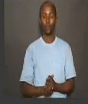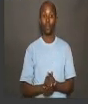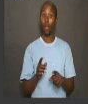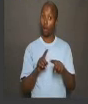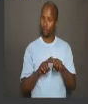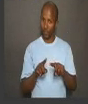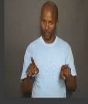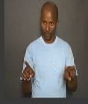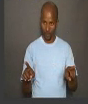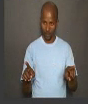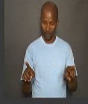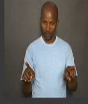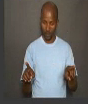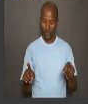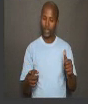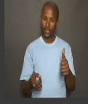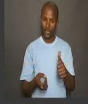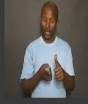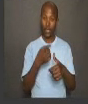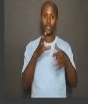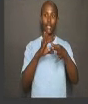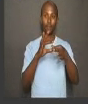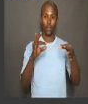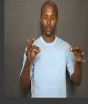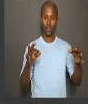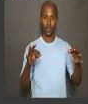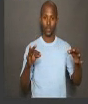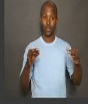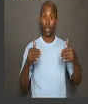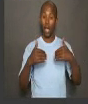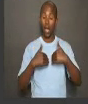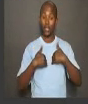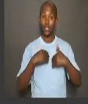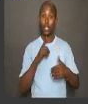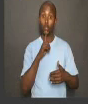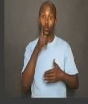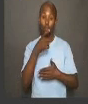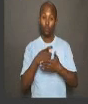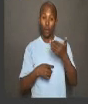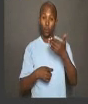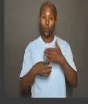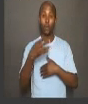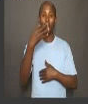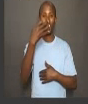However, the second statement has a truth value of